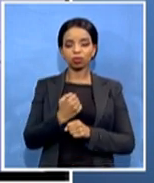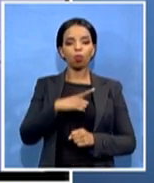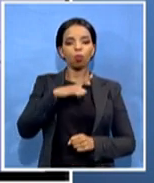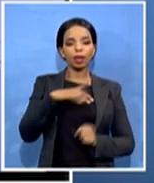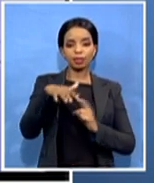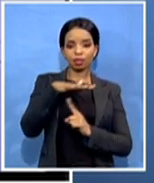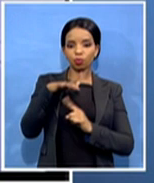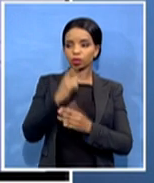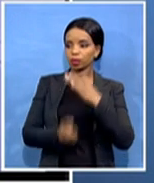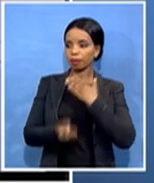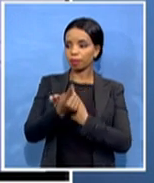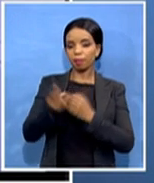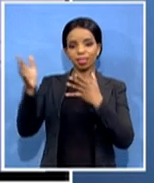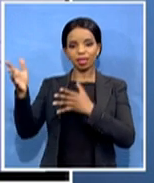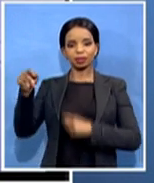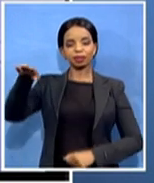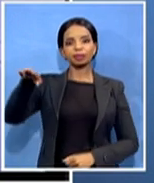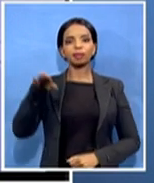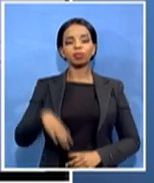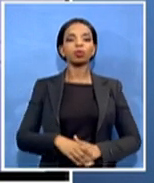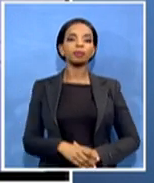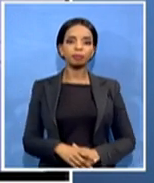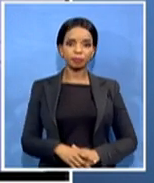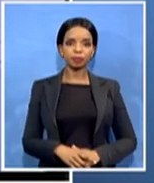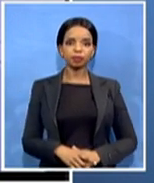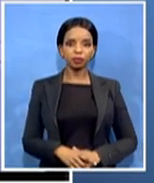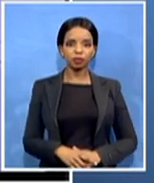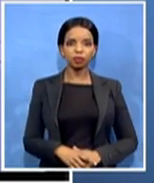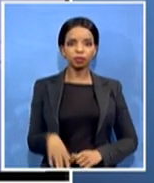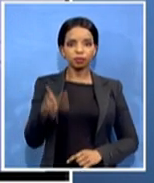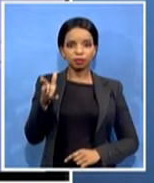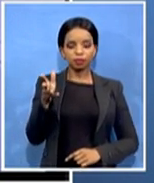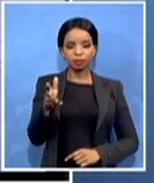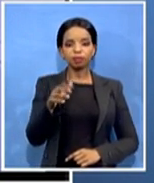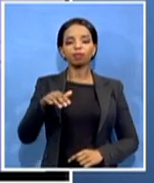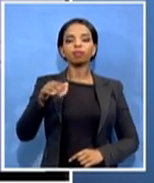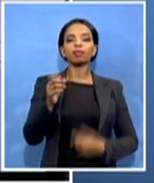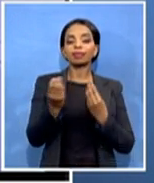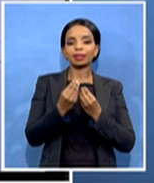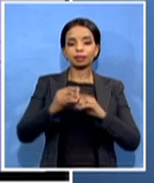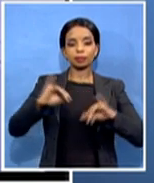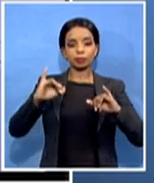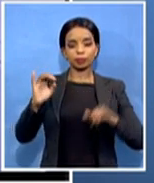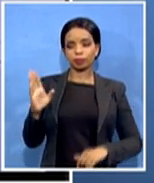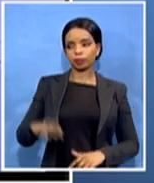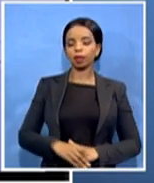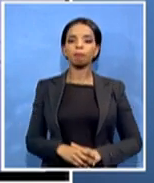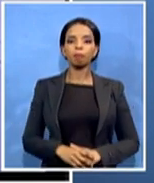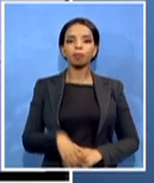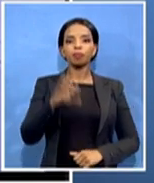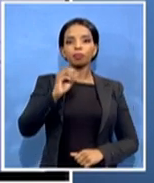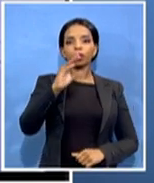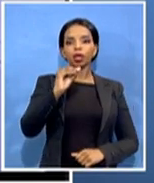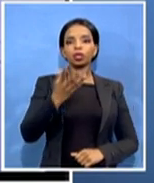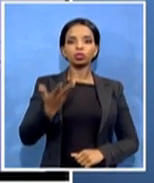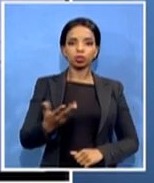at that time is a dire situation in Zimbabwe. Right. So obviously the ANC will ventilate on the matter, but whether